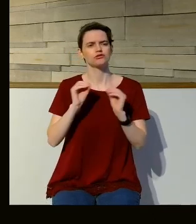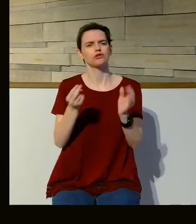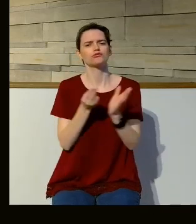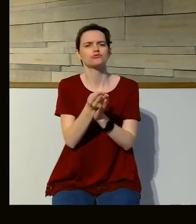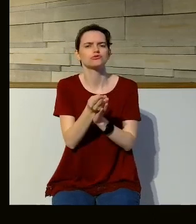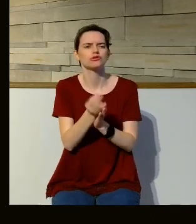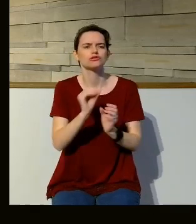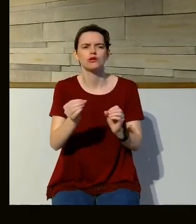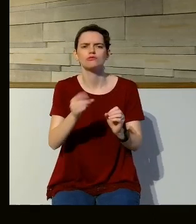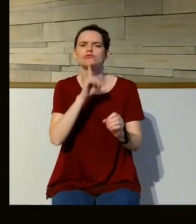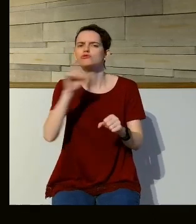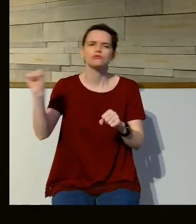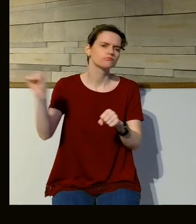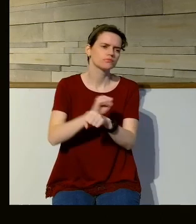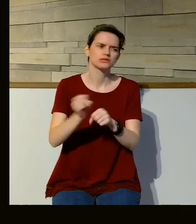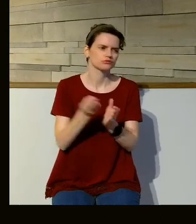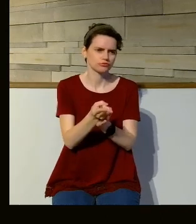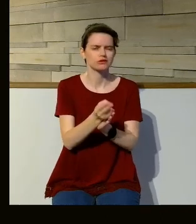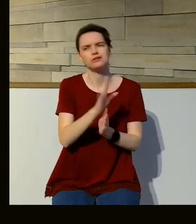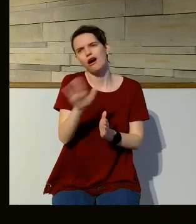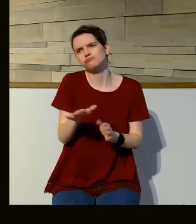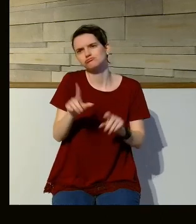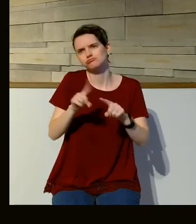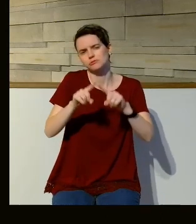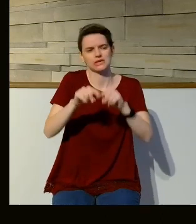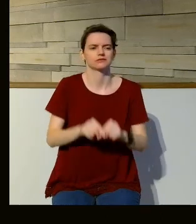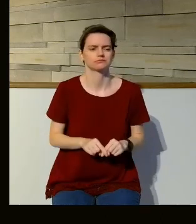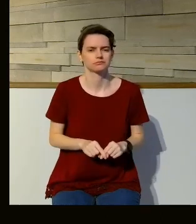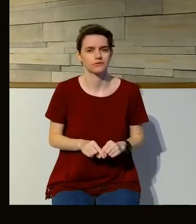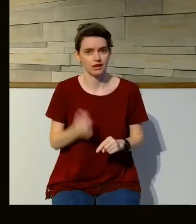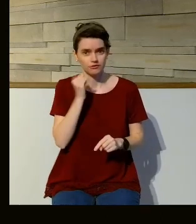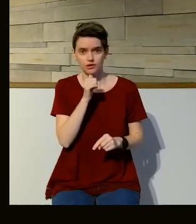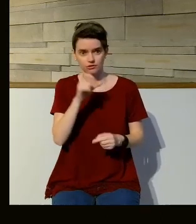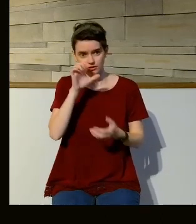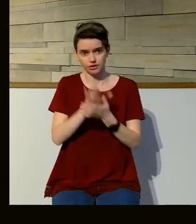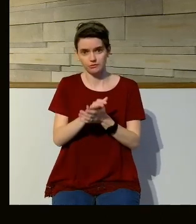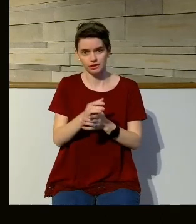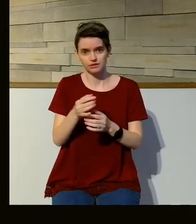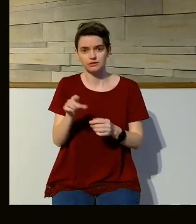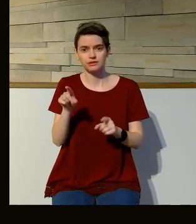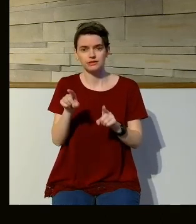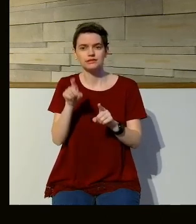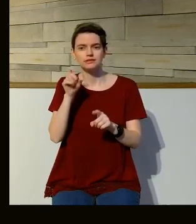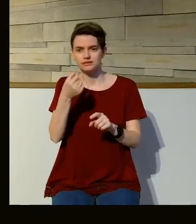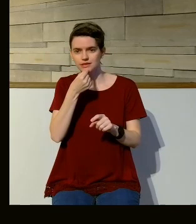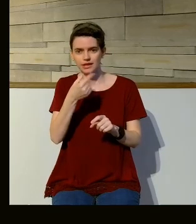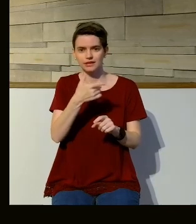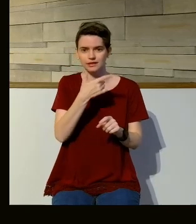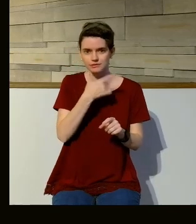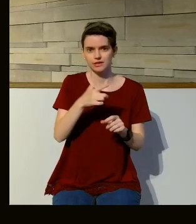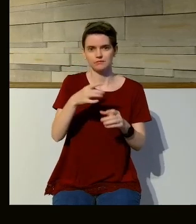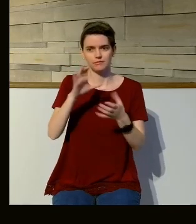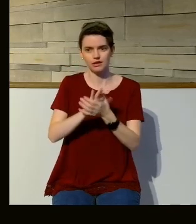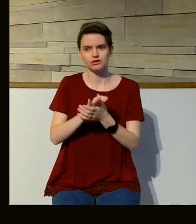truth. There's no absolute truth. It's all relative. So if you don't agree with same-sex marriage, that's fine, but don't tell someone else that they